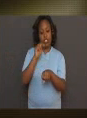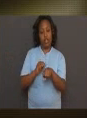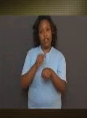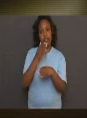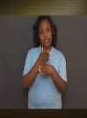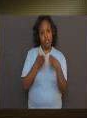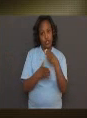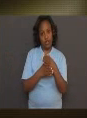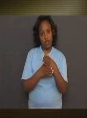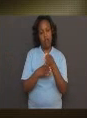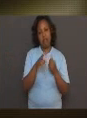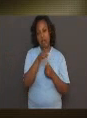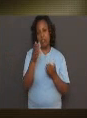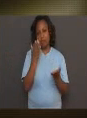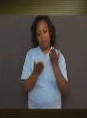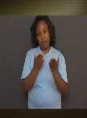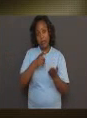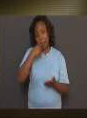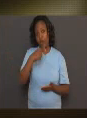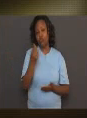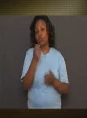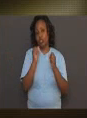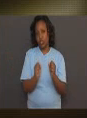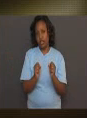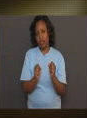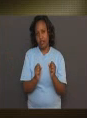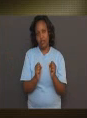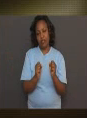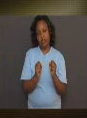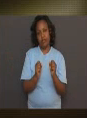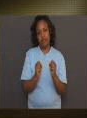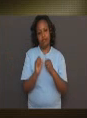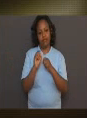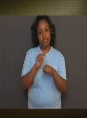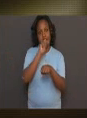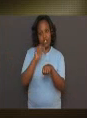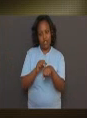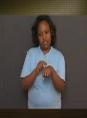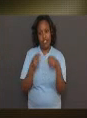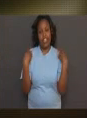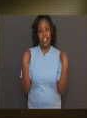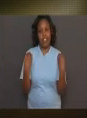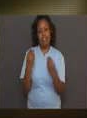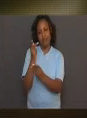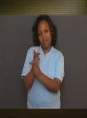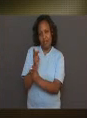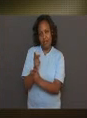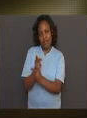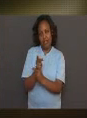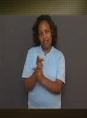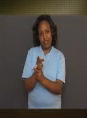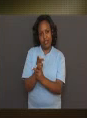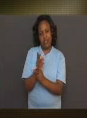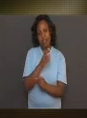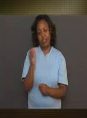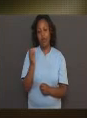you might have mentioned that you can play a role in defending national security by combating